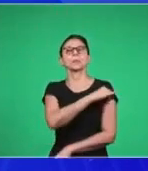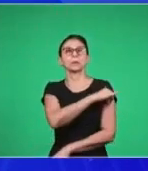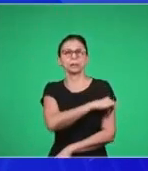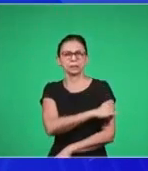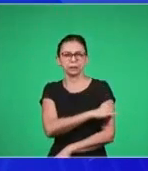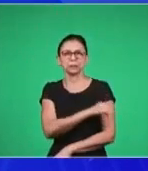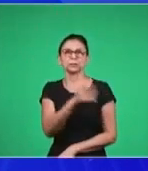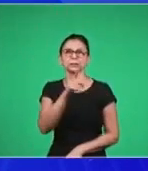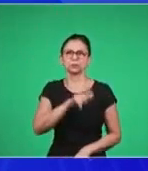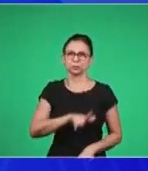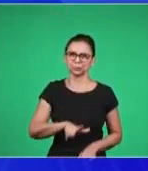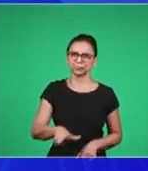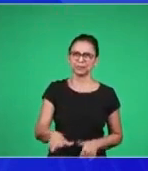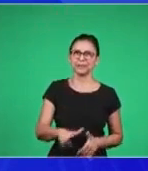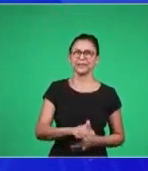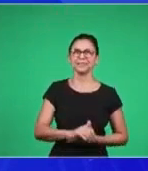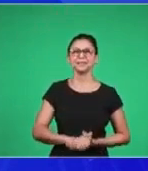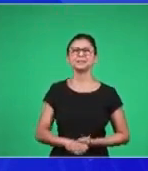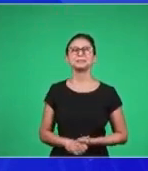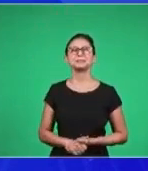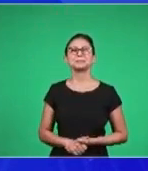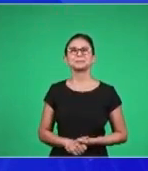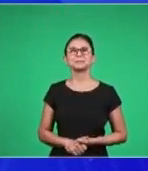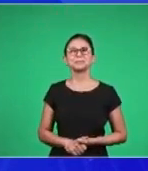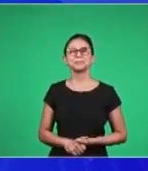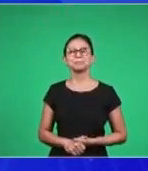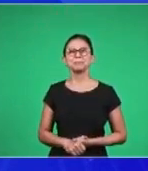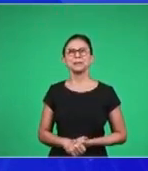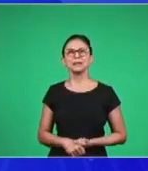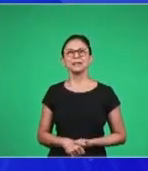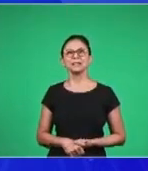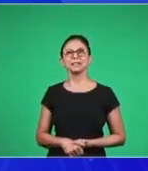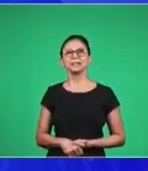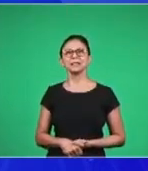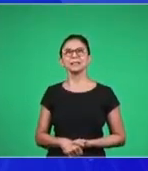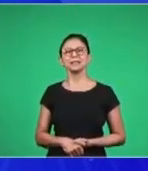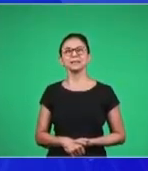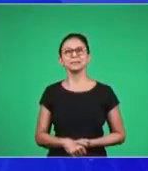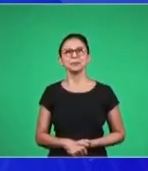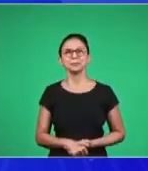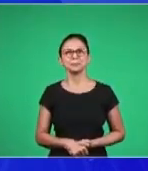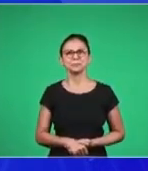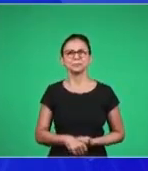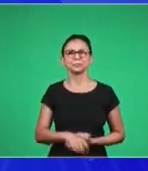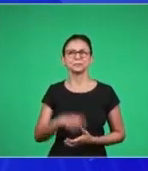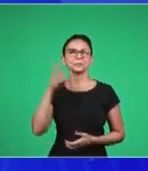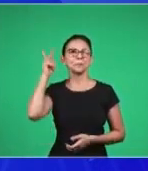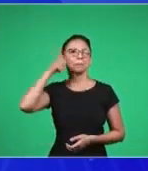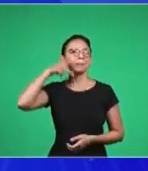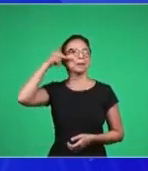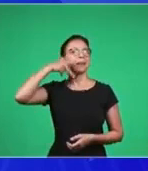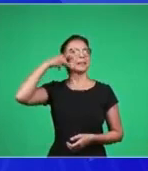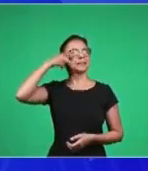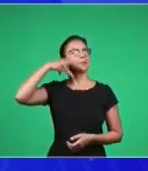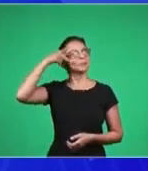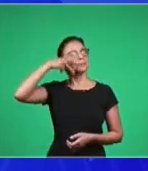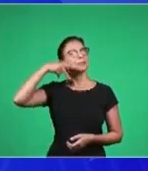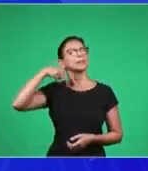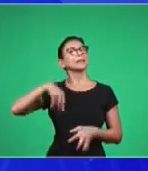Also in Volta Redonda of Rio de Janeiro, and also in Paraíba. There was various